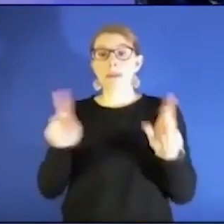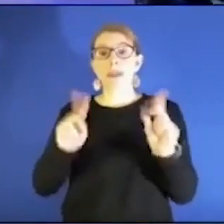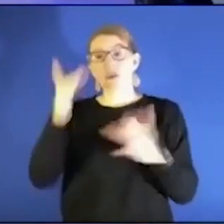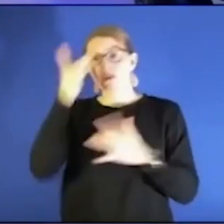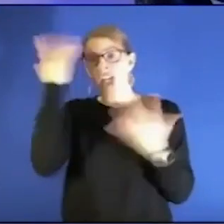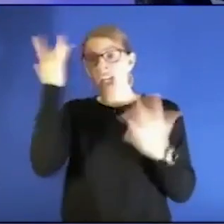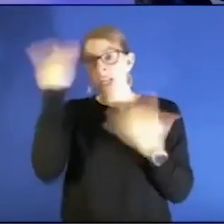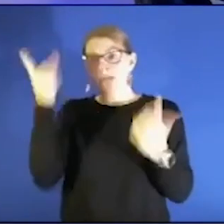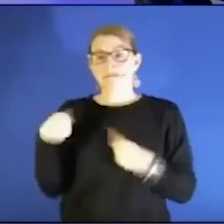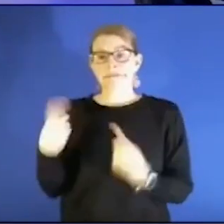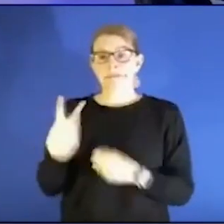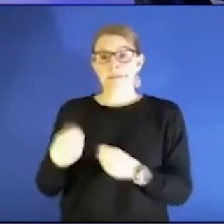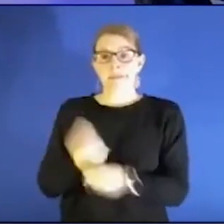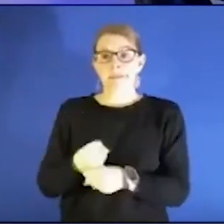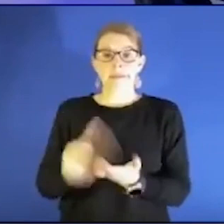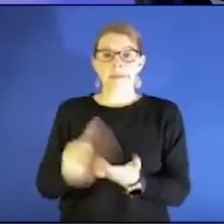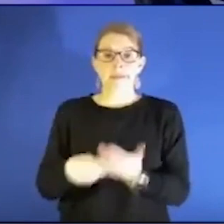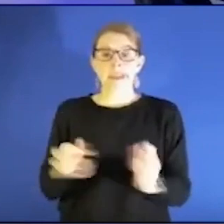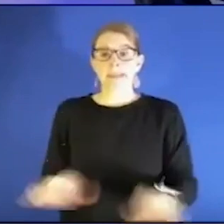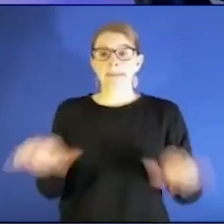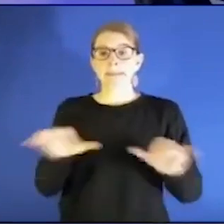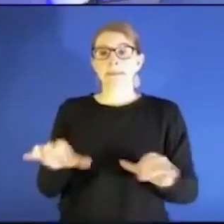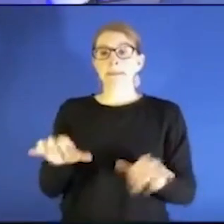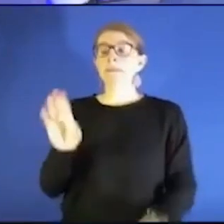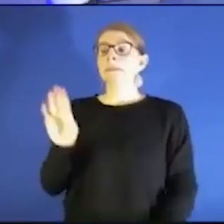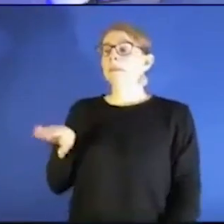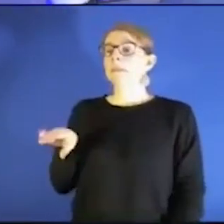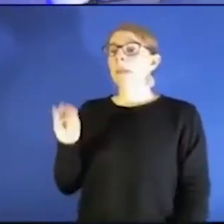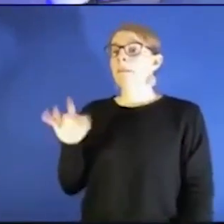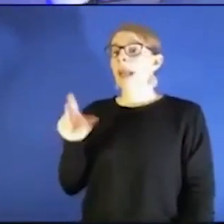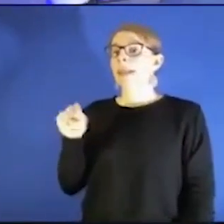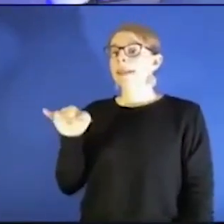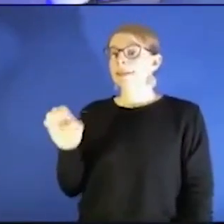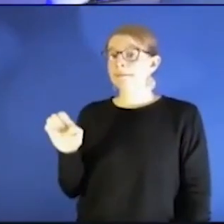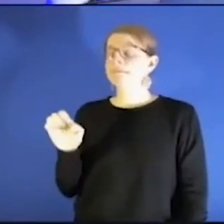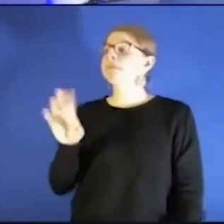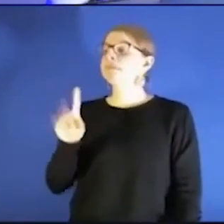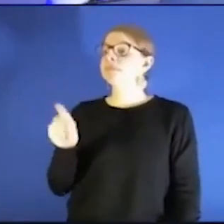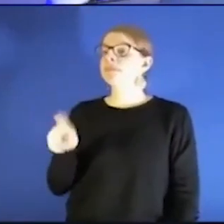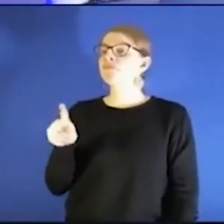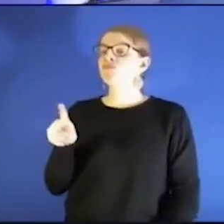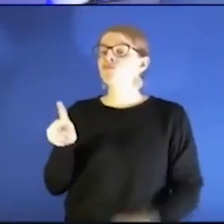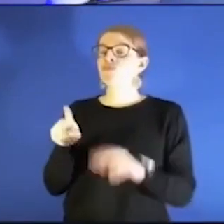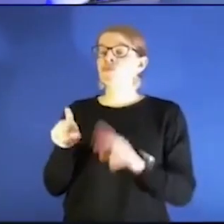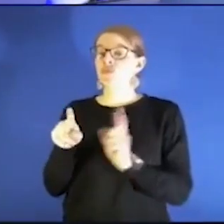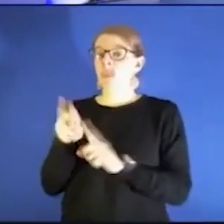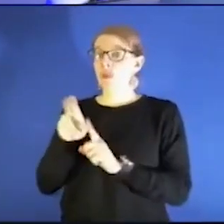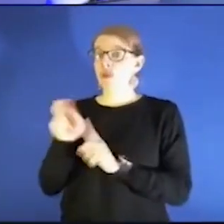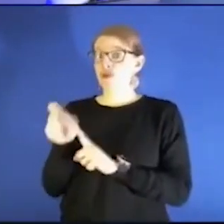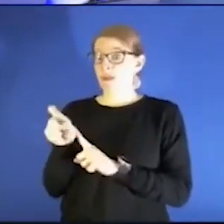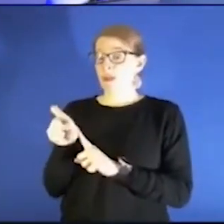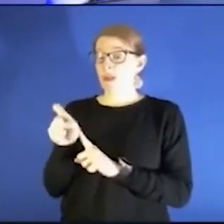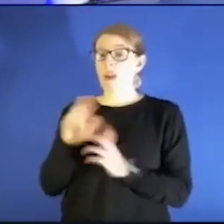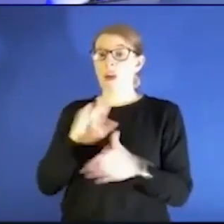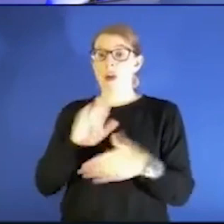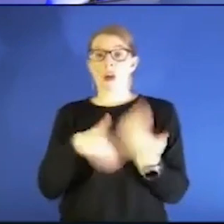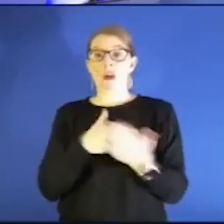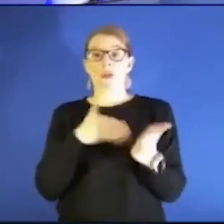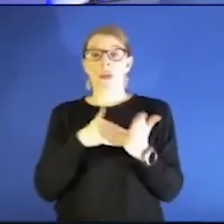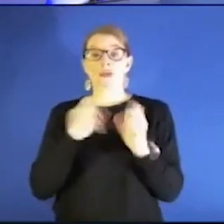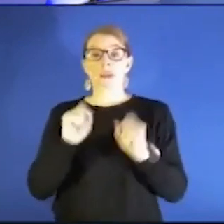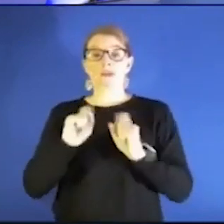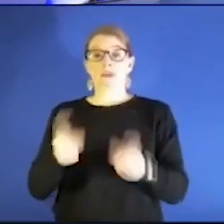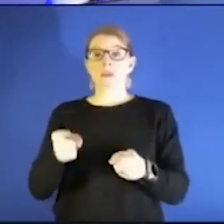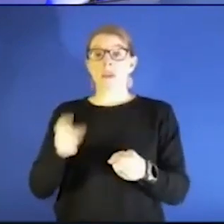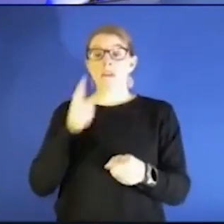is curious. Dr. Hawkinson, could you please help me with this issue? Is there a, quote, prescription that all doctors can give to have people do